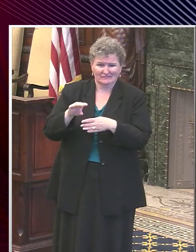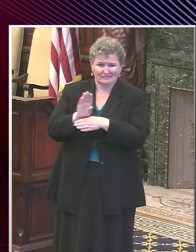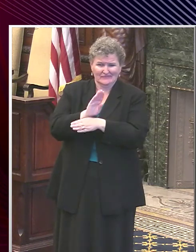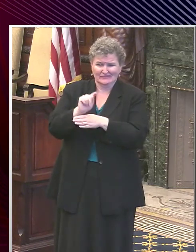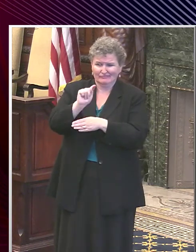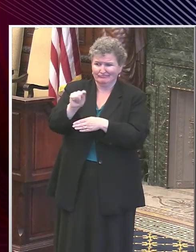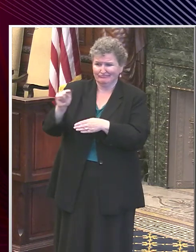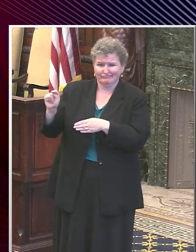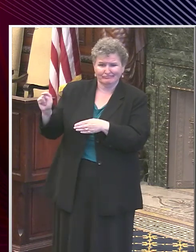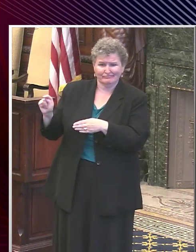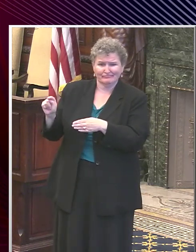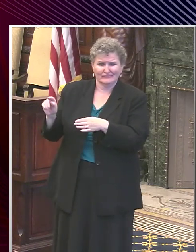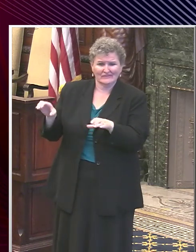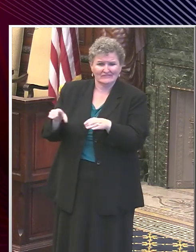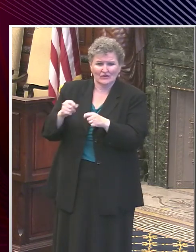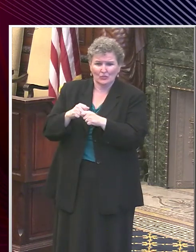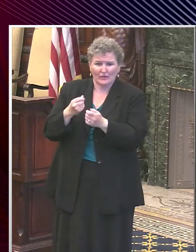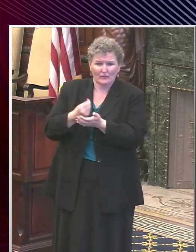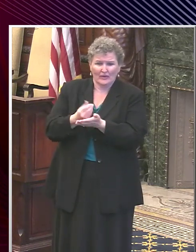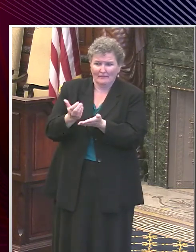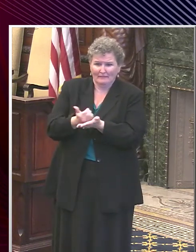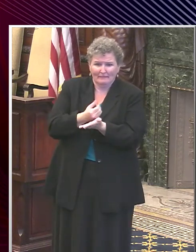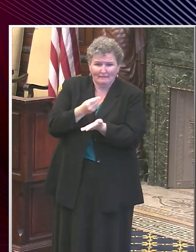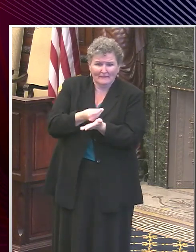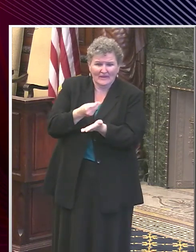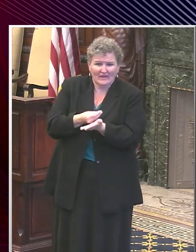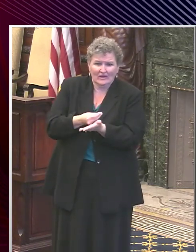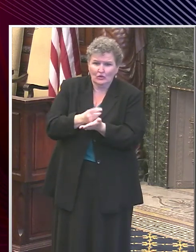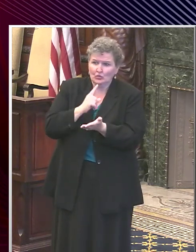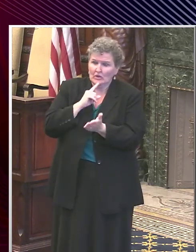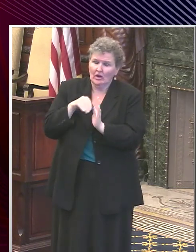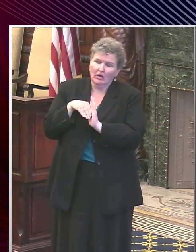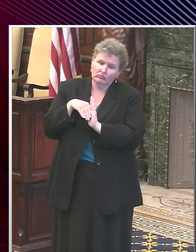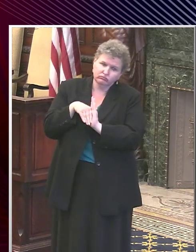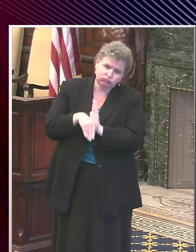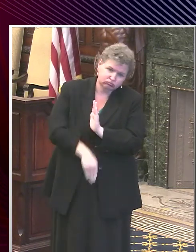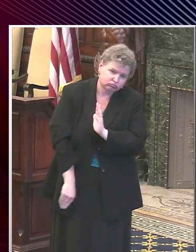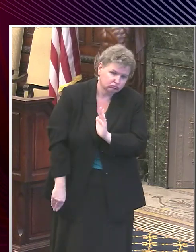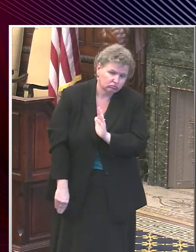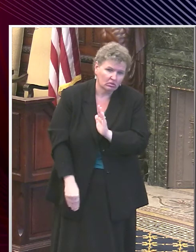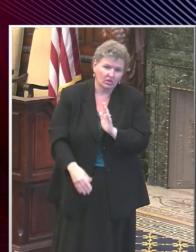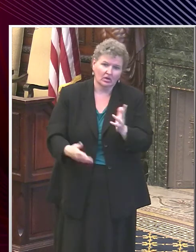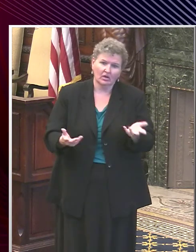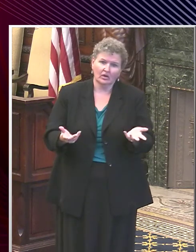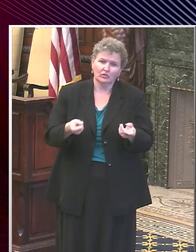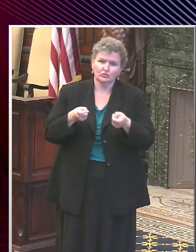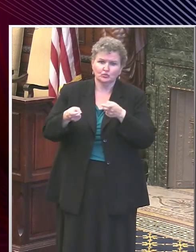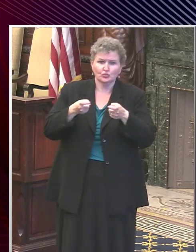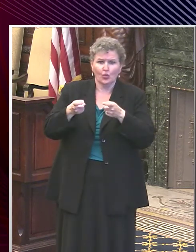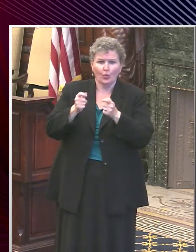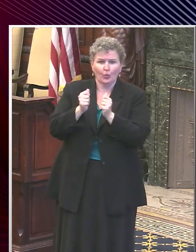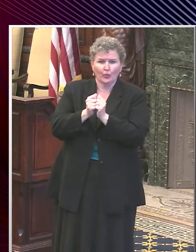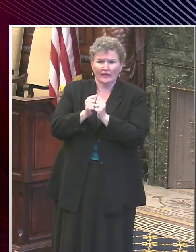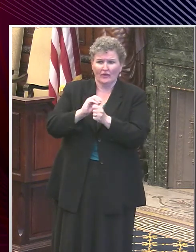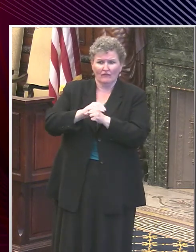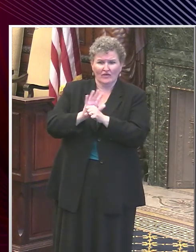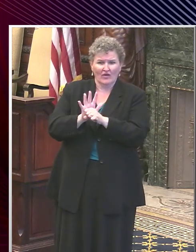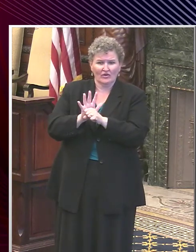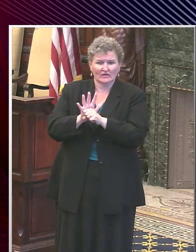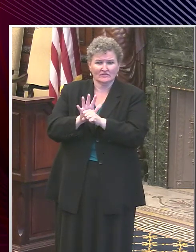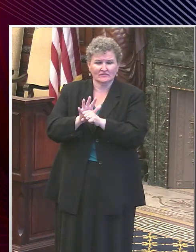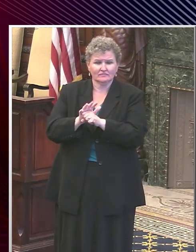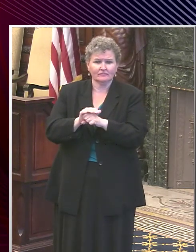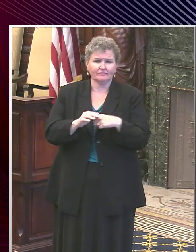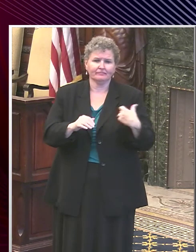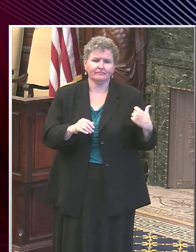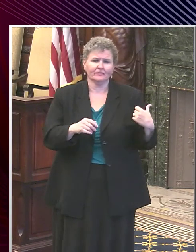activity and their financial income threatened by the measures to, control the virus. We've done some programs here. Obviously,